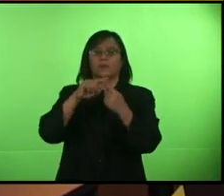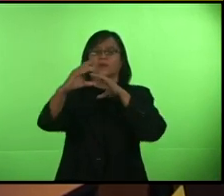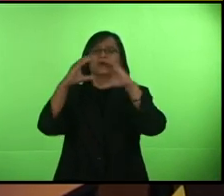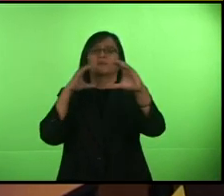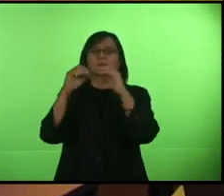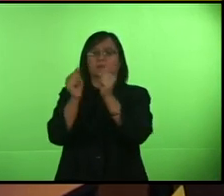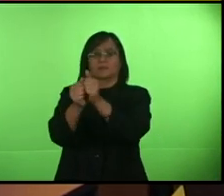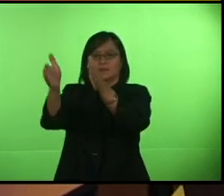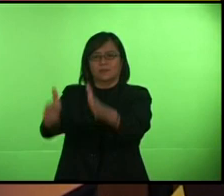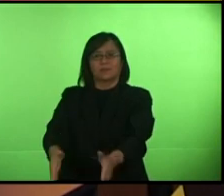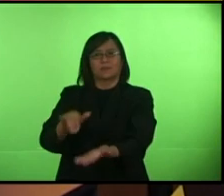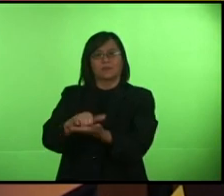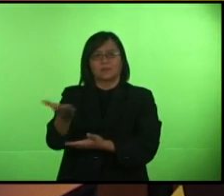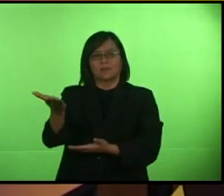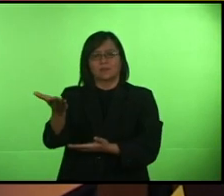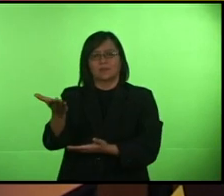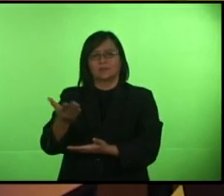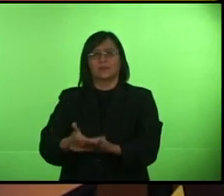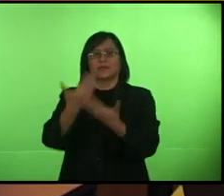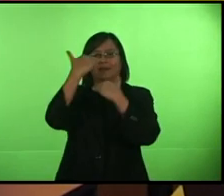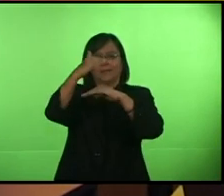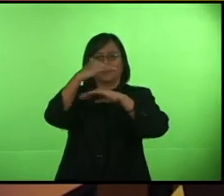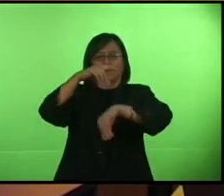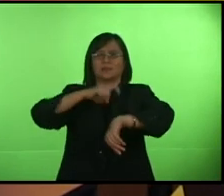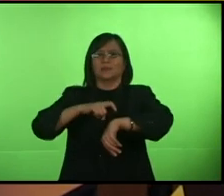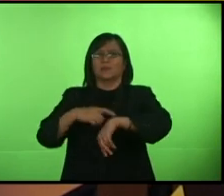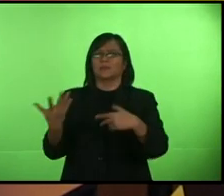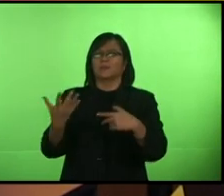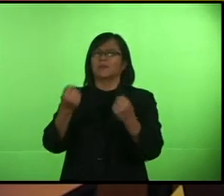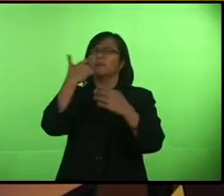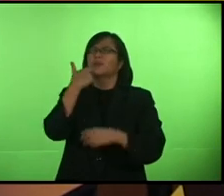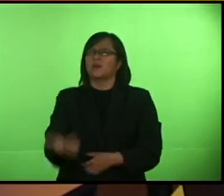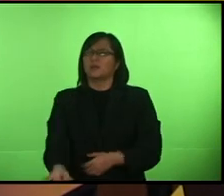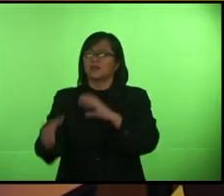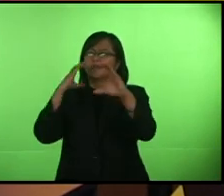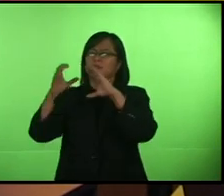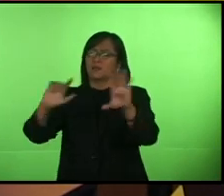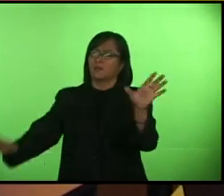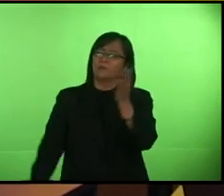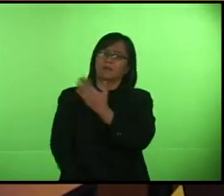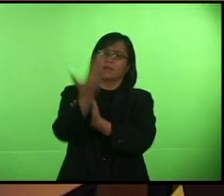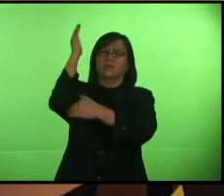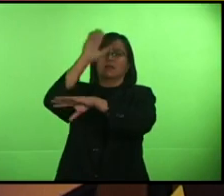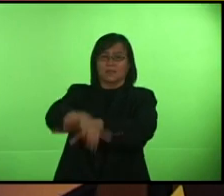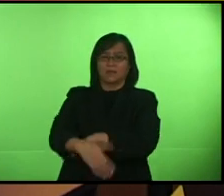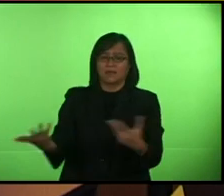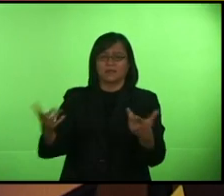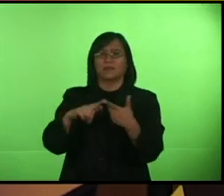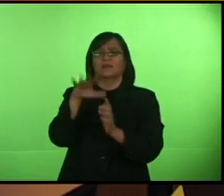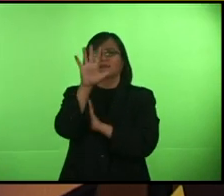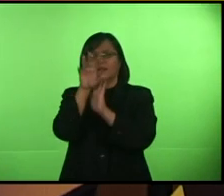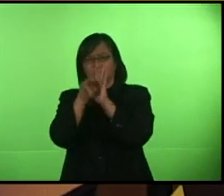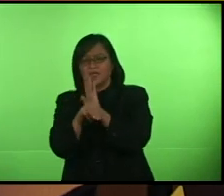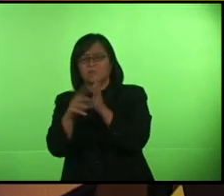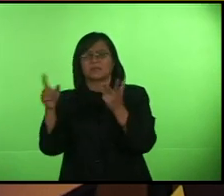to the person? Okay? The limit time also. For how long? The whole day? For